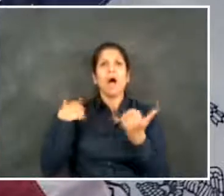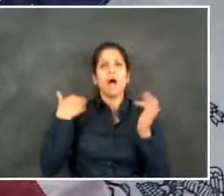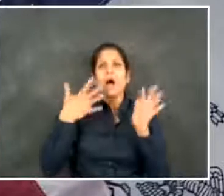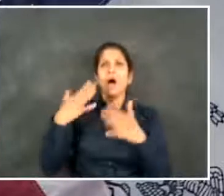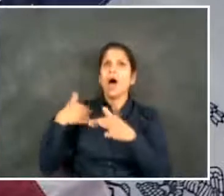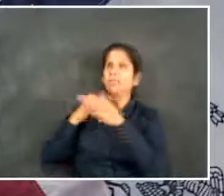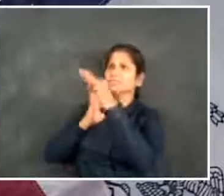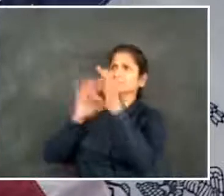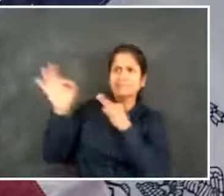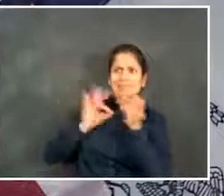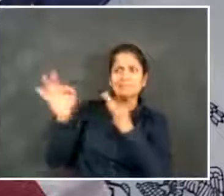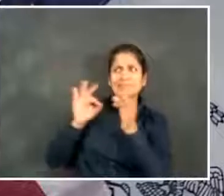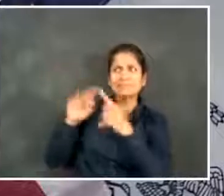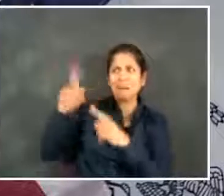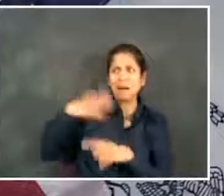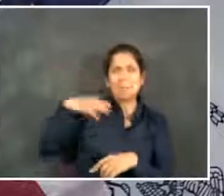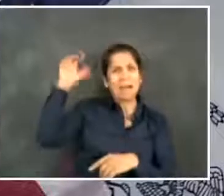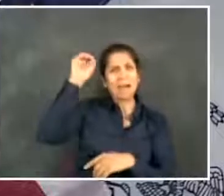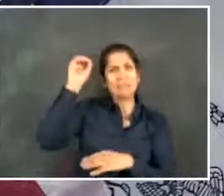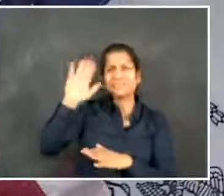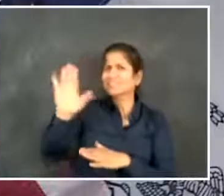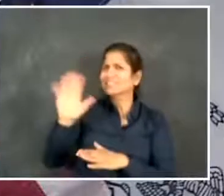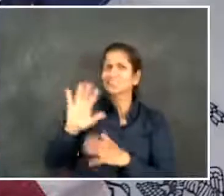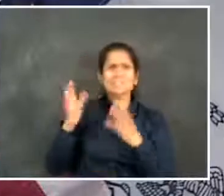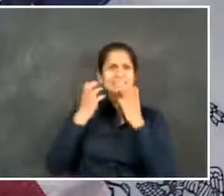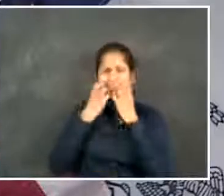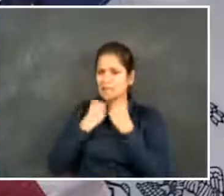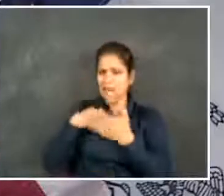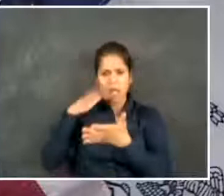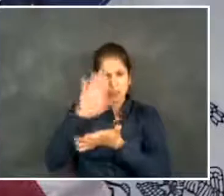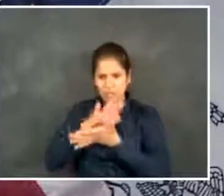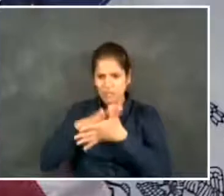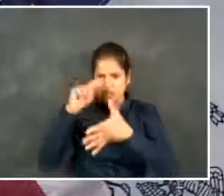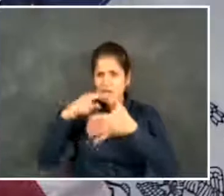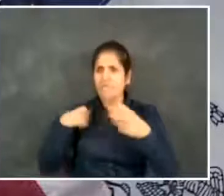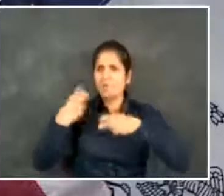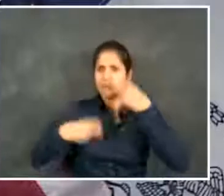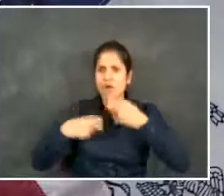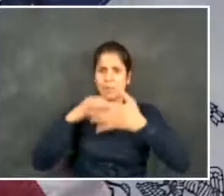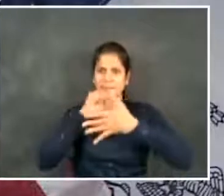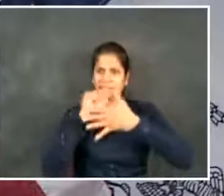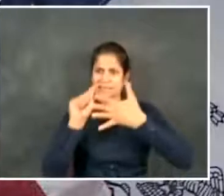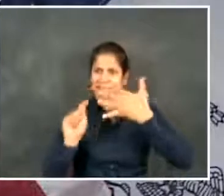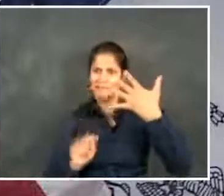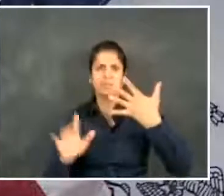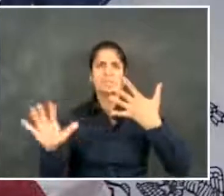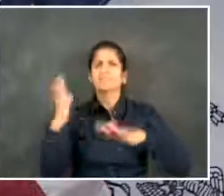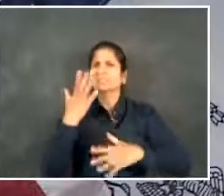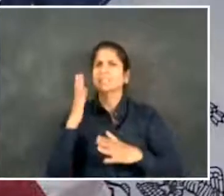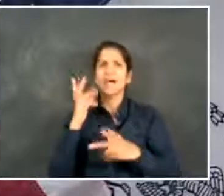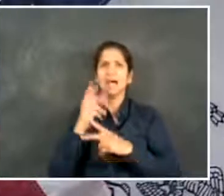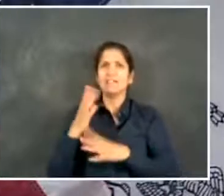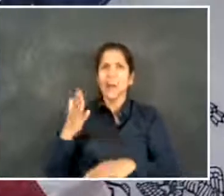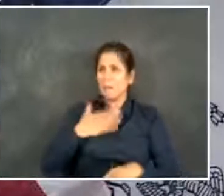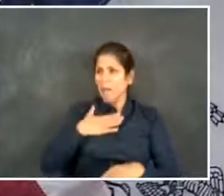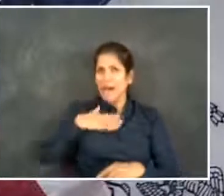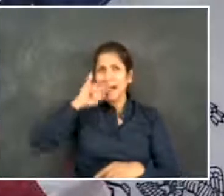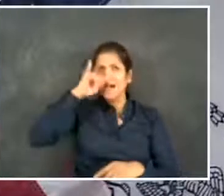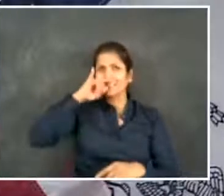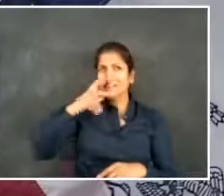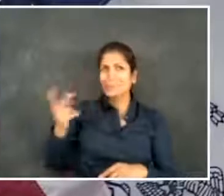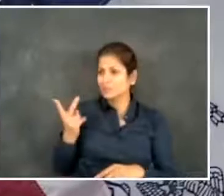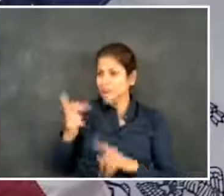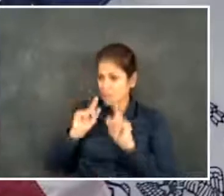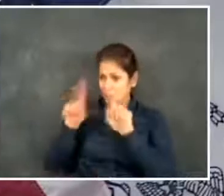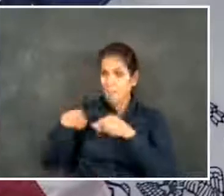through, and I feel very, very close to public school parents and educators. It was a big part of my life,